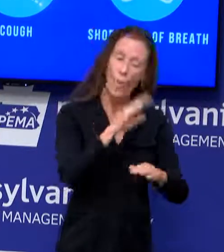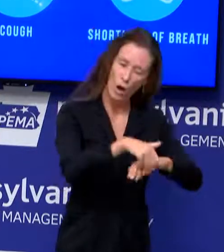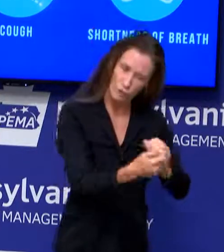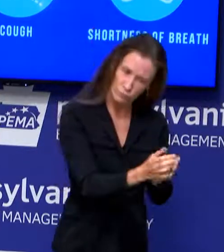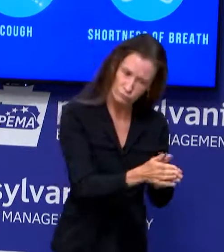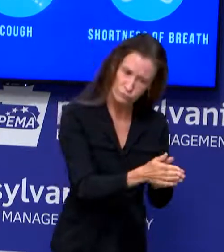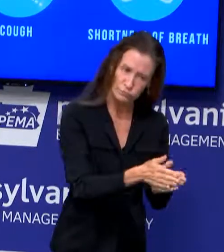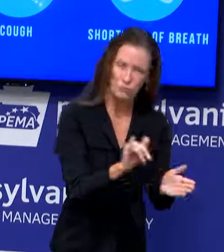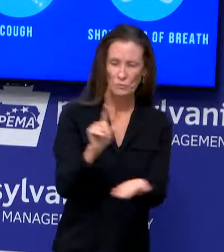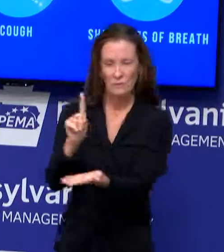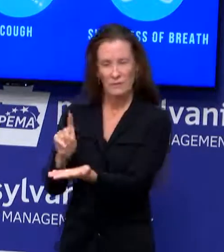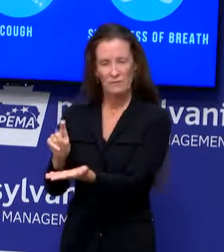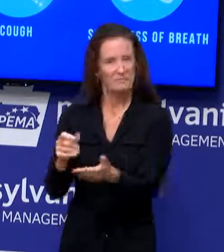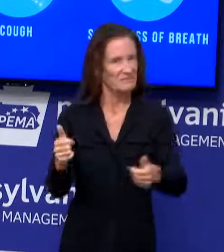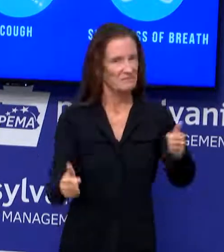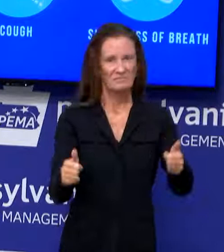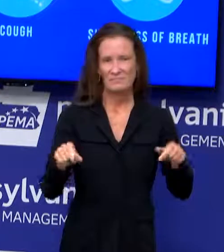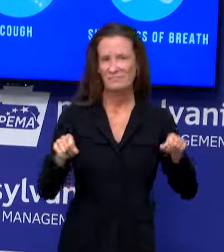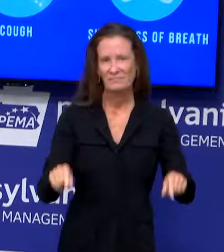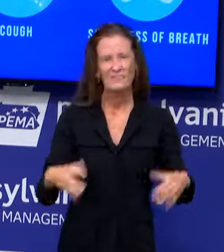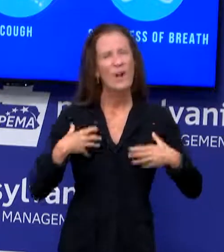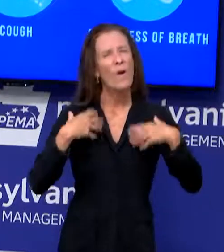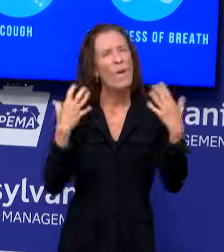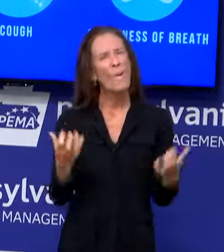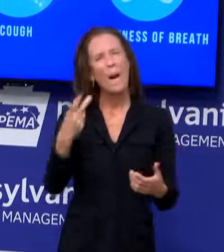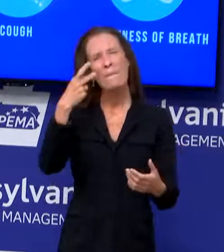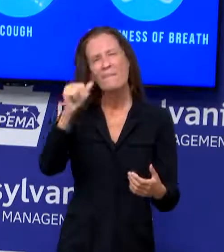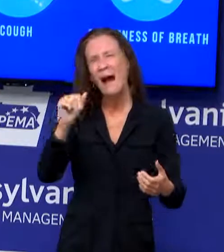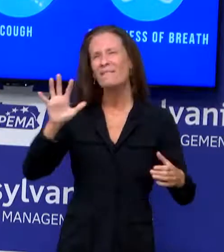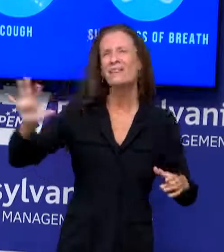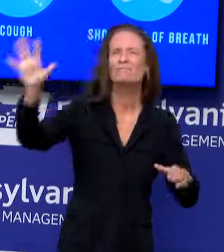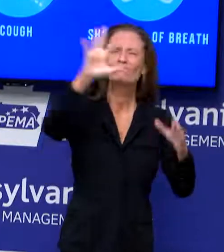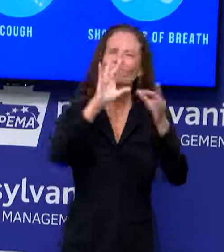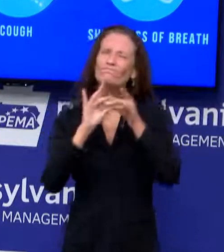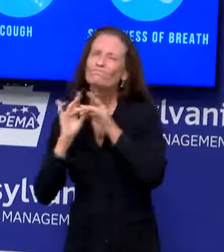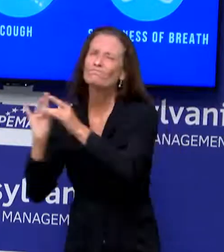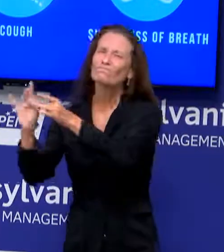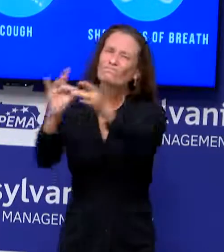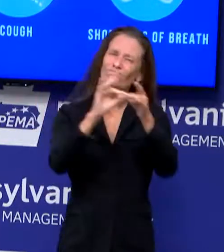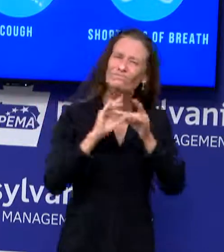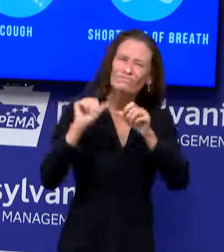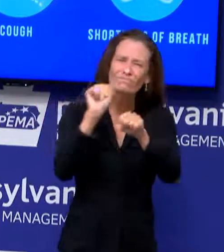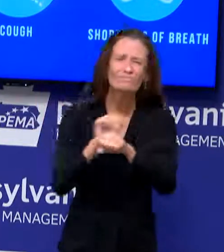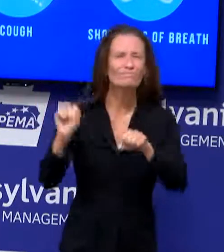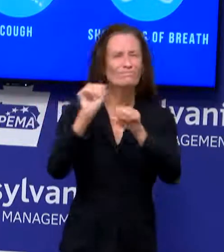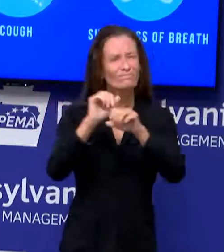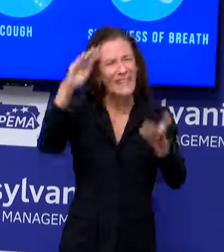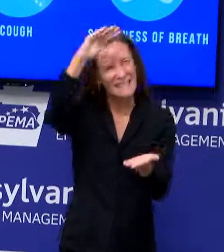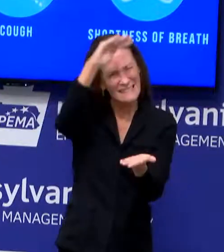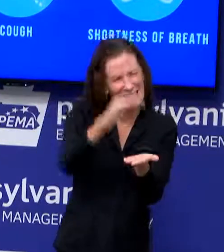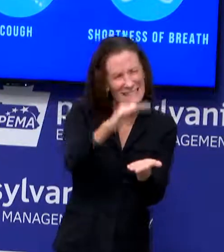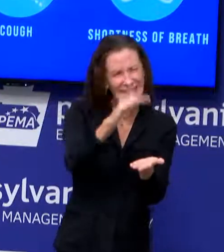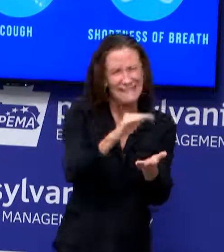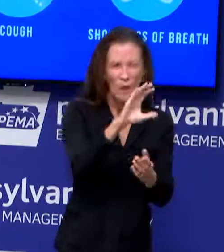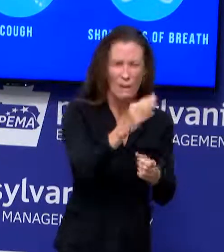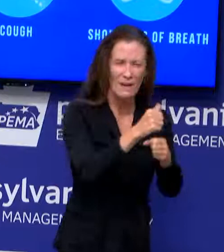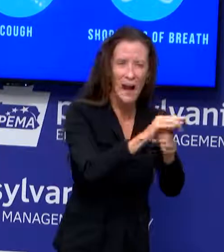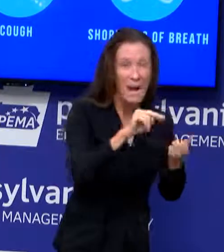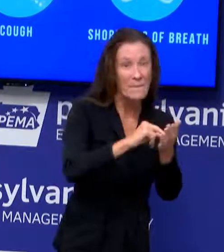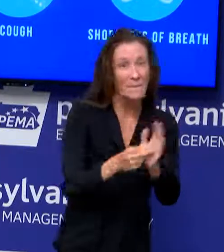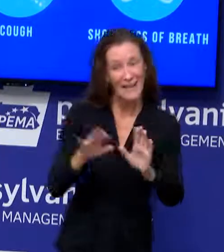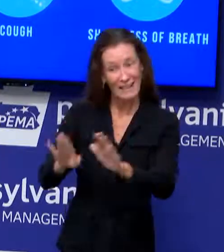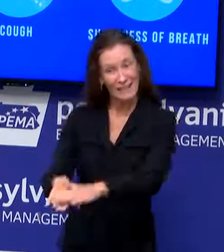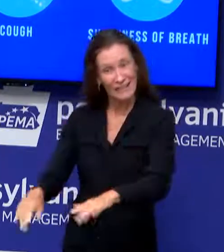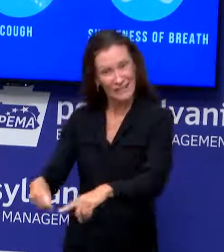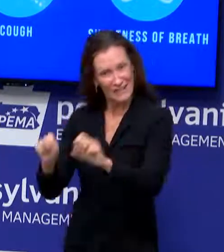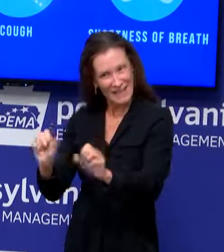Pennsylvanians want to stay at work, and Pennsylvania children want to go back to school. But our actions all together as a